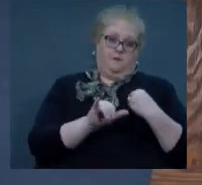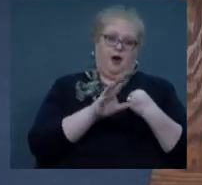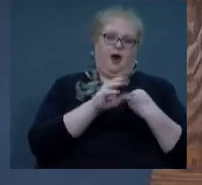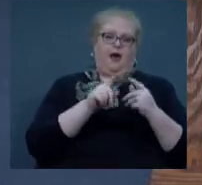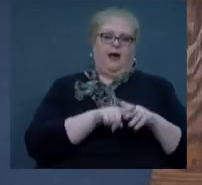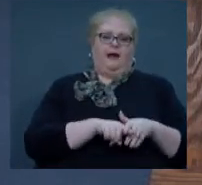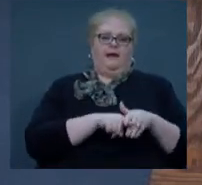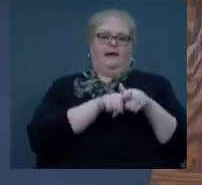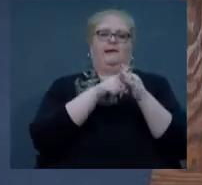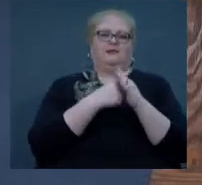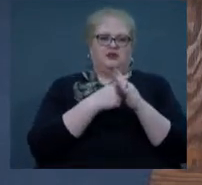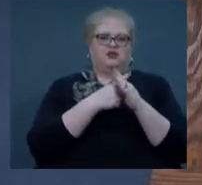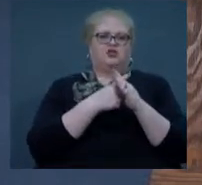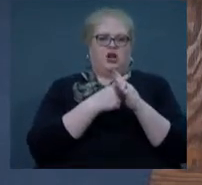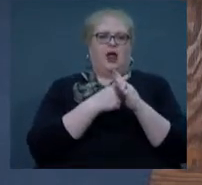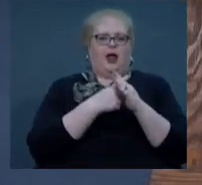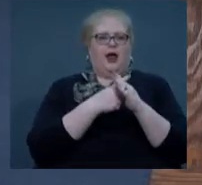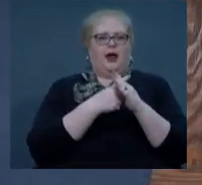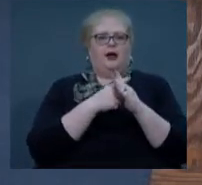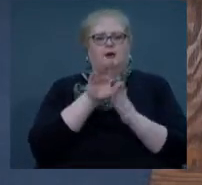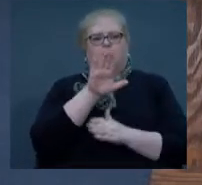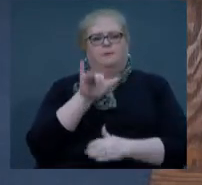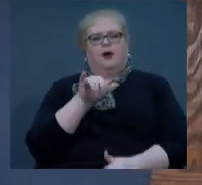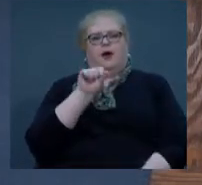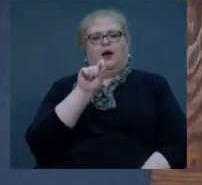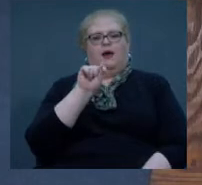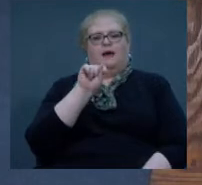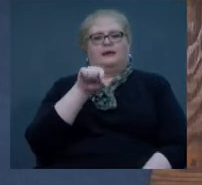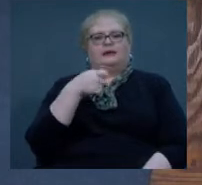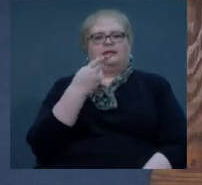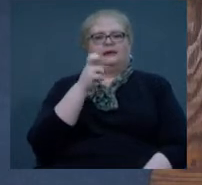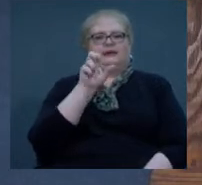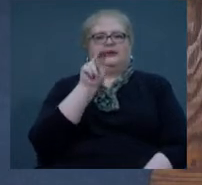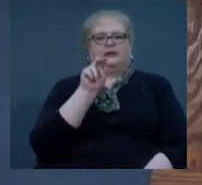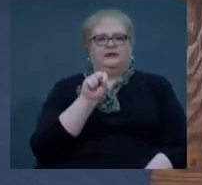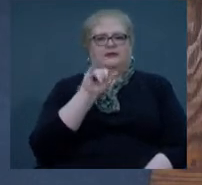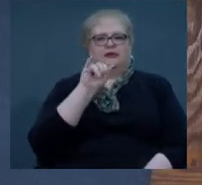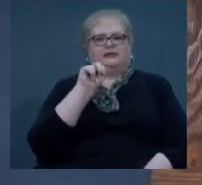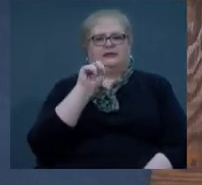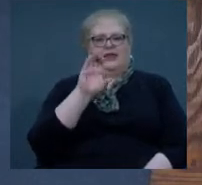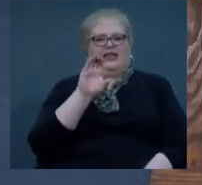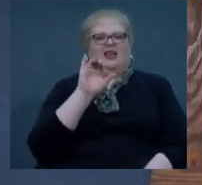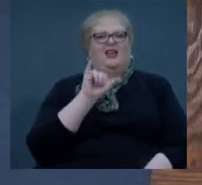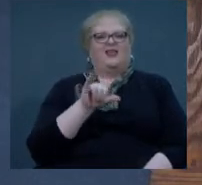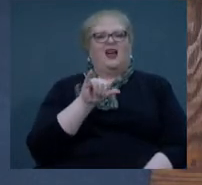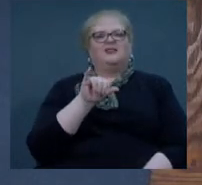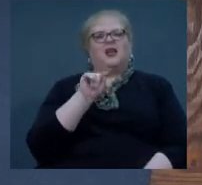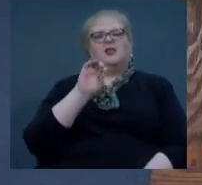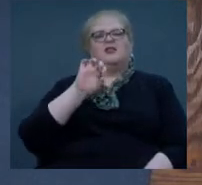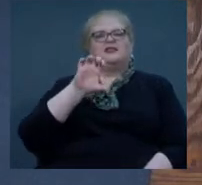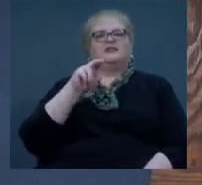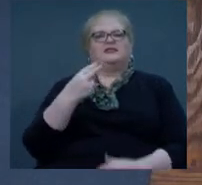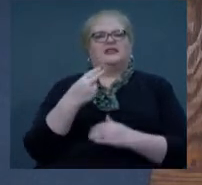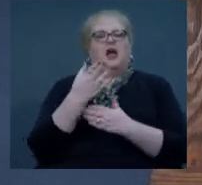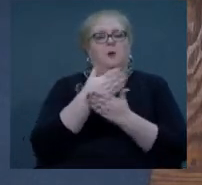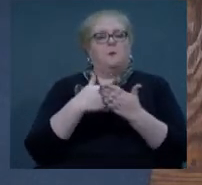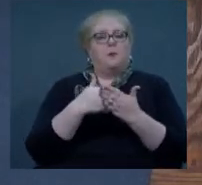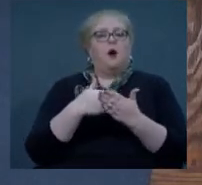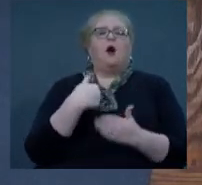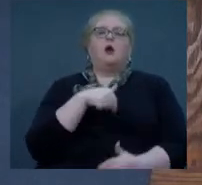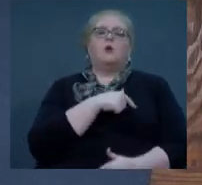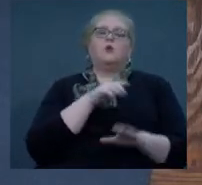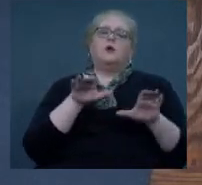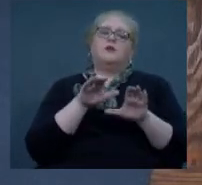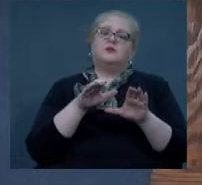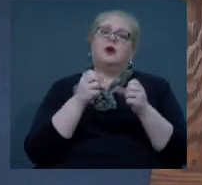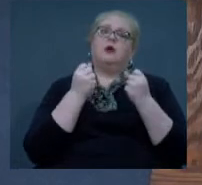initiated through or by Stevens Inc., what is now the Tech Park. And we've done many projects in the Stevens Tower.